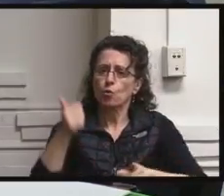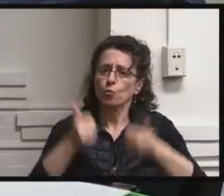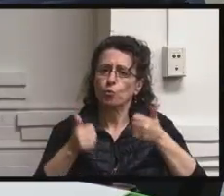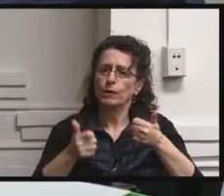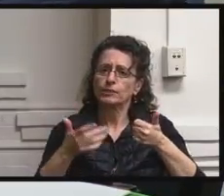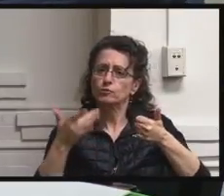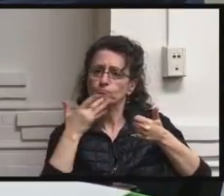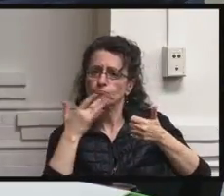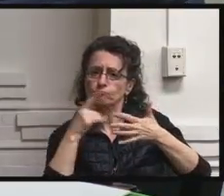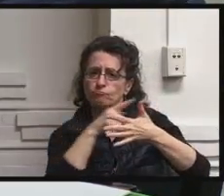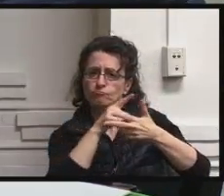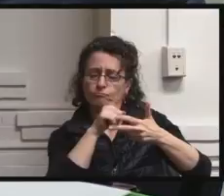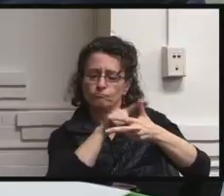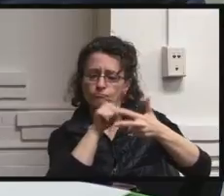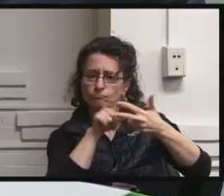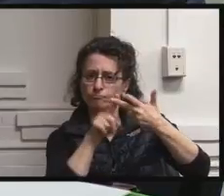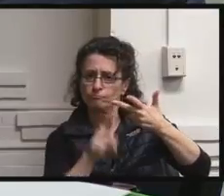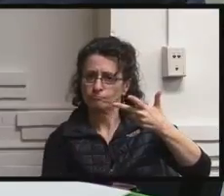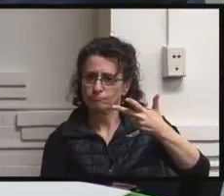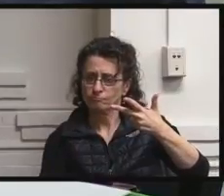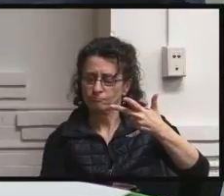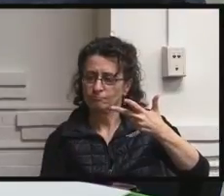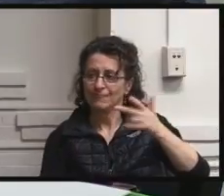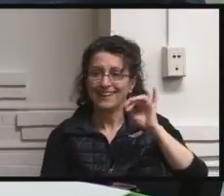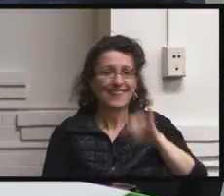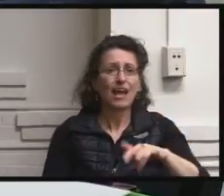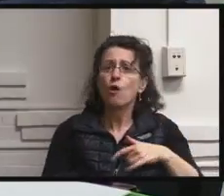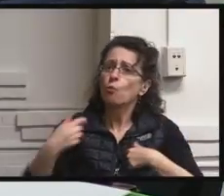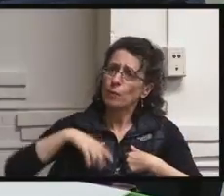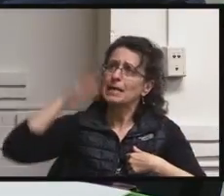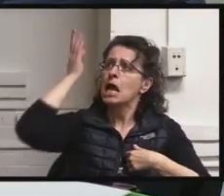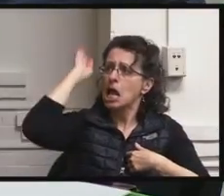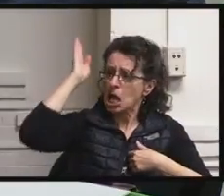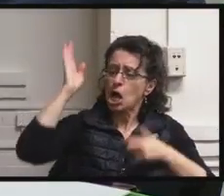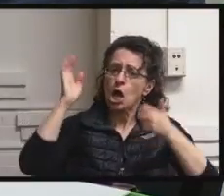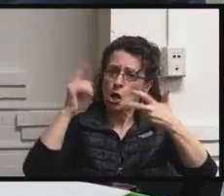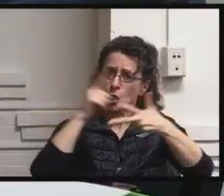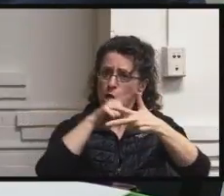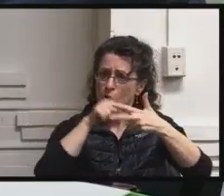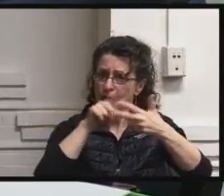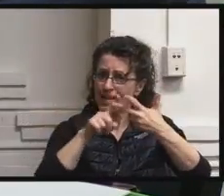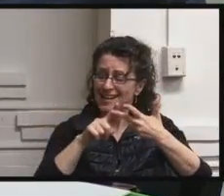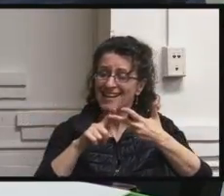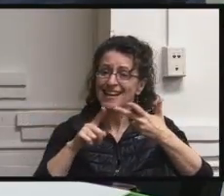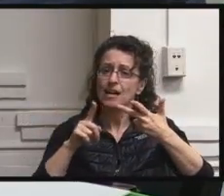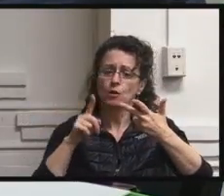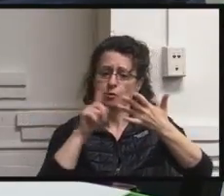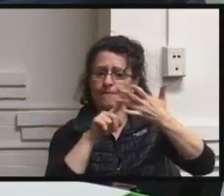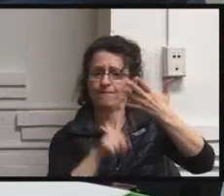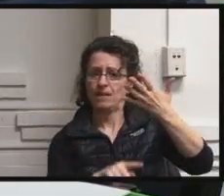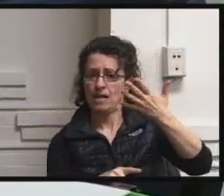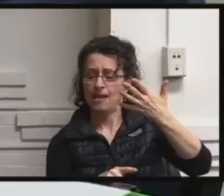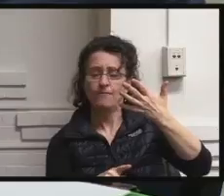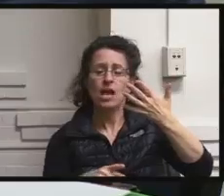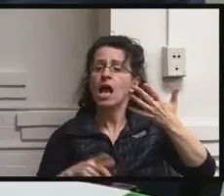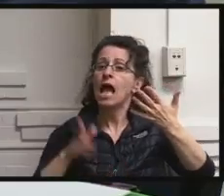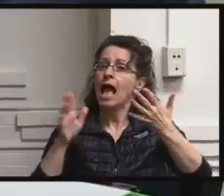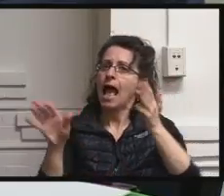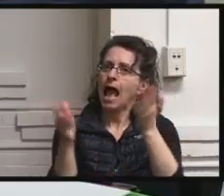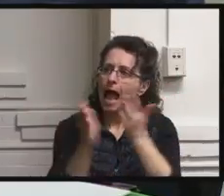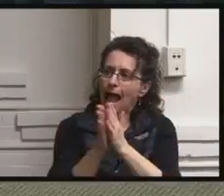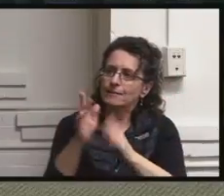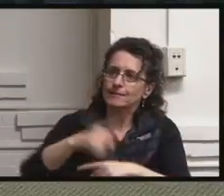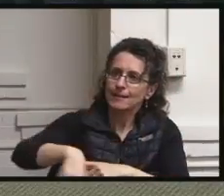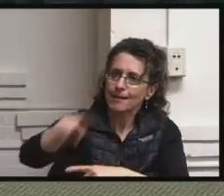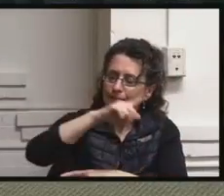I'm feeling like I'm feeling, because, you know, I just think it's, I just feel very much, you know, that